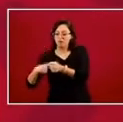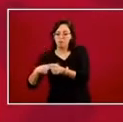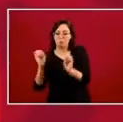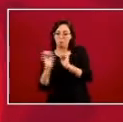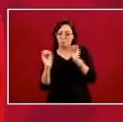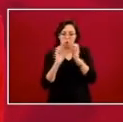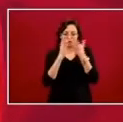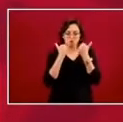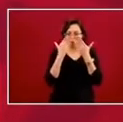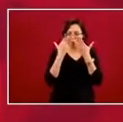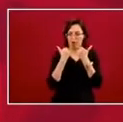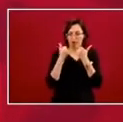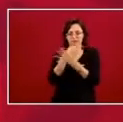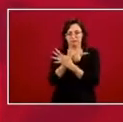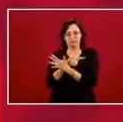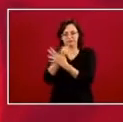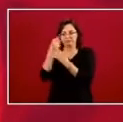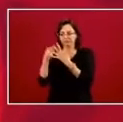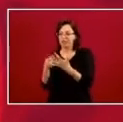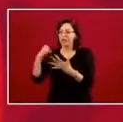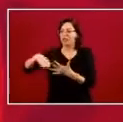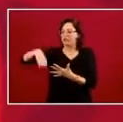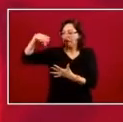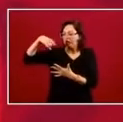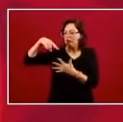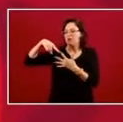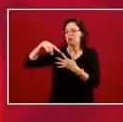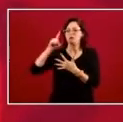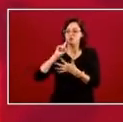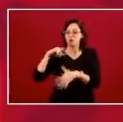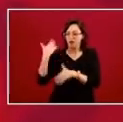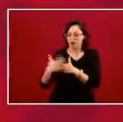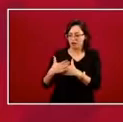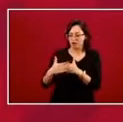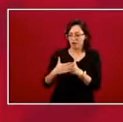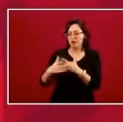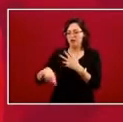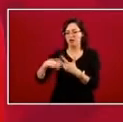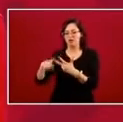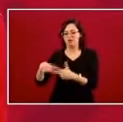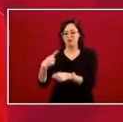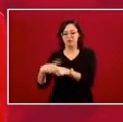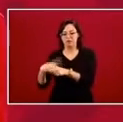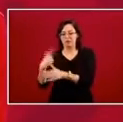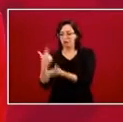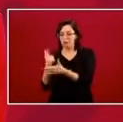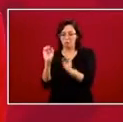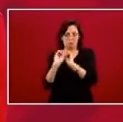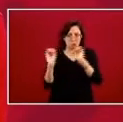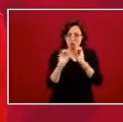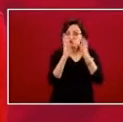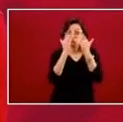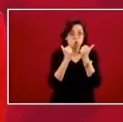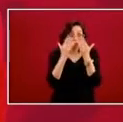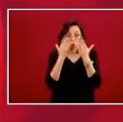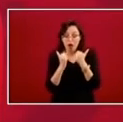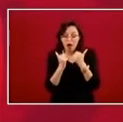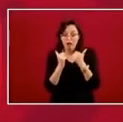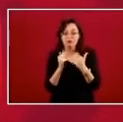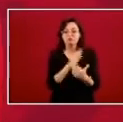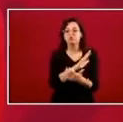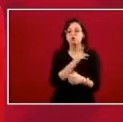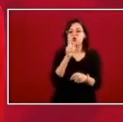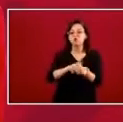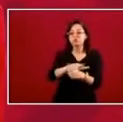but is not a person with that belongs to a vulnerable group. So it's not a senior citizen, has no